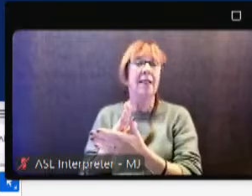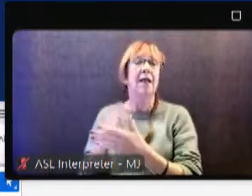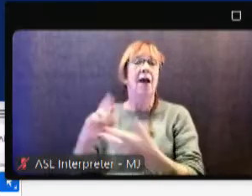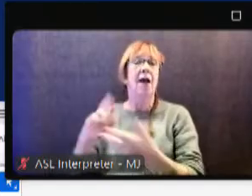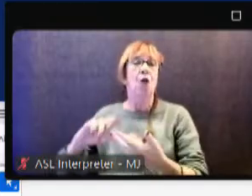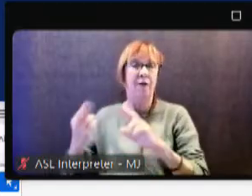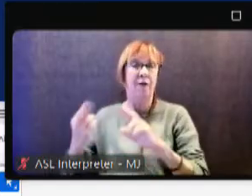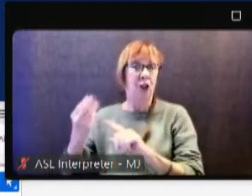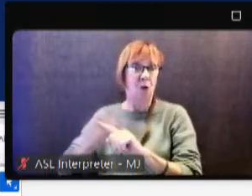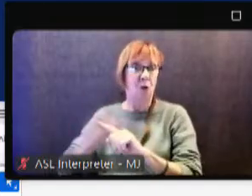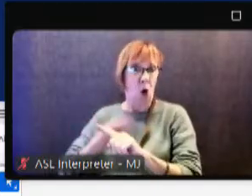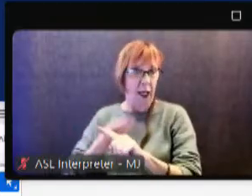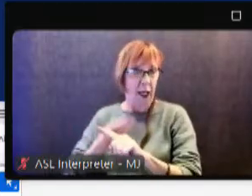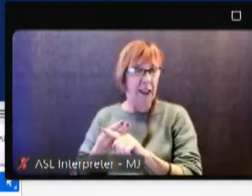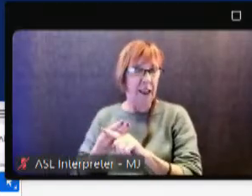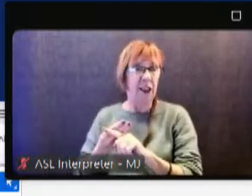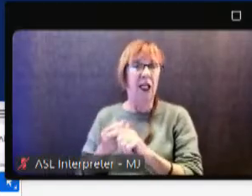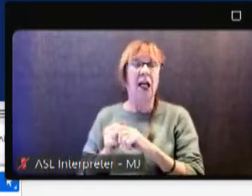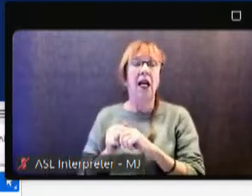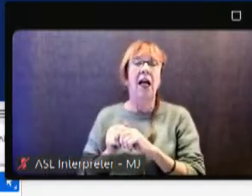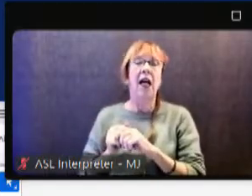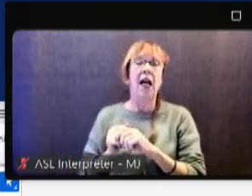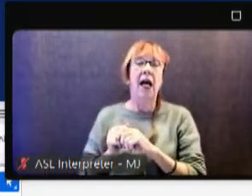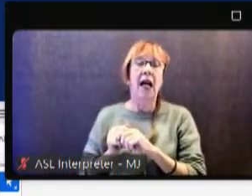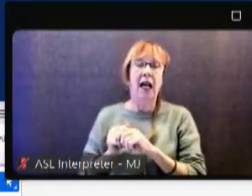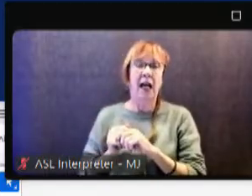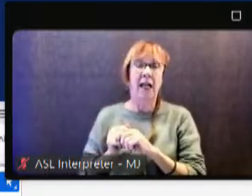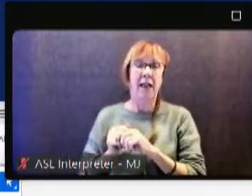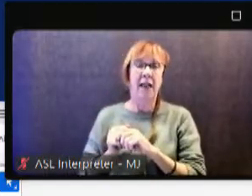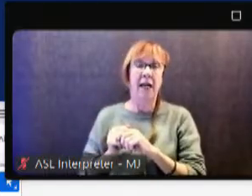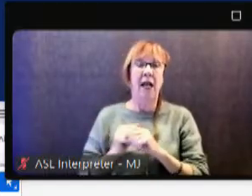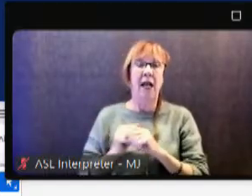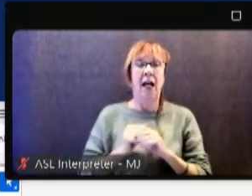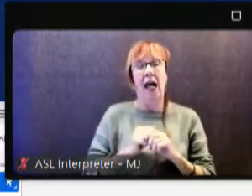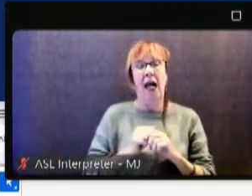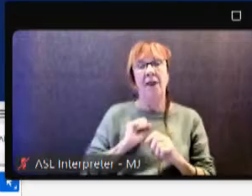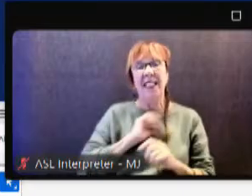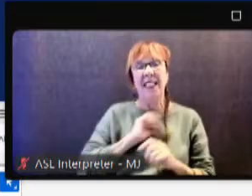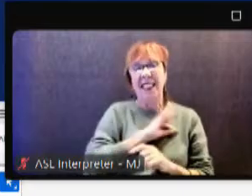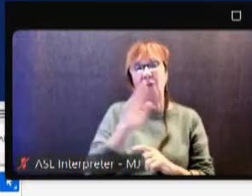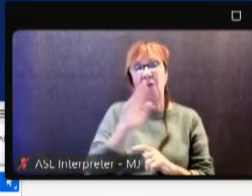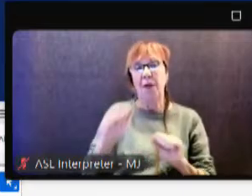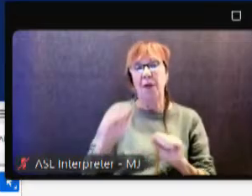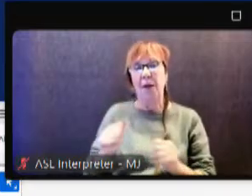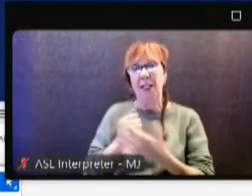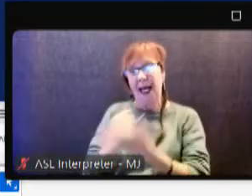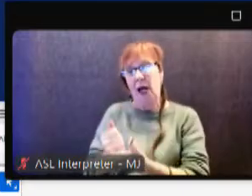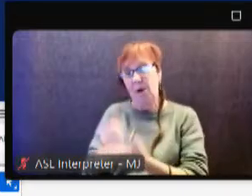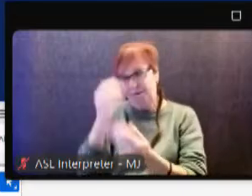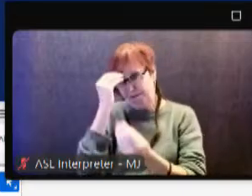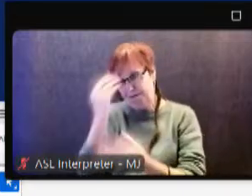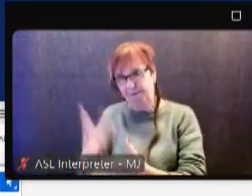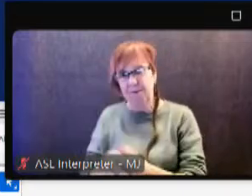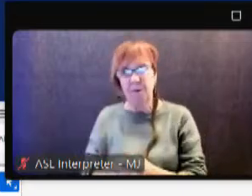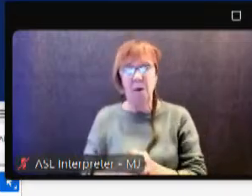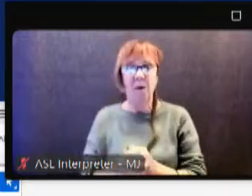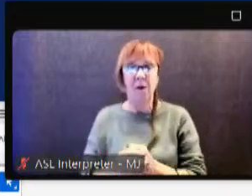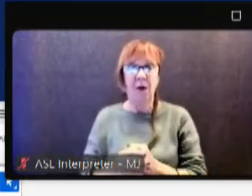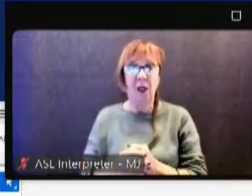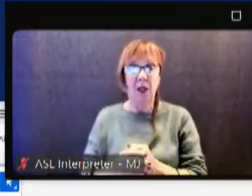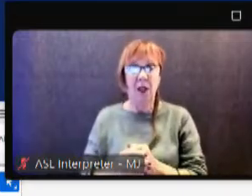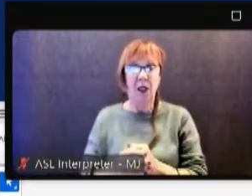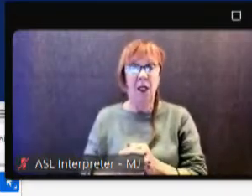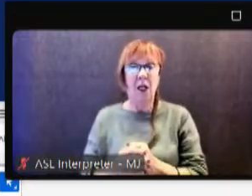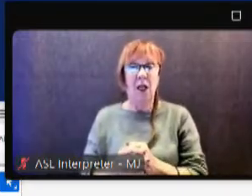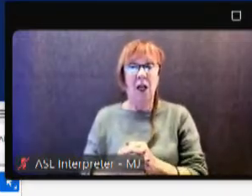spot, misinformation or avoid common pitfalls or potential scams. So who should attend? It's important that older